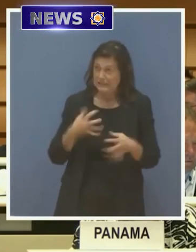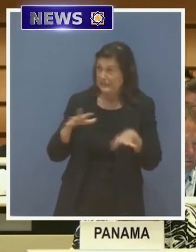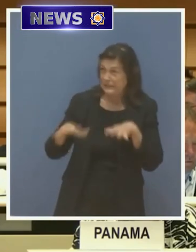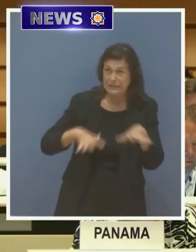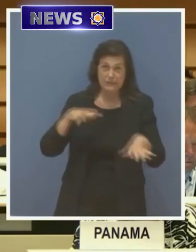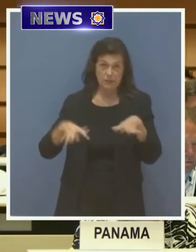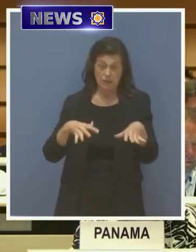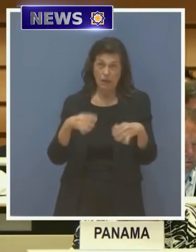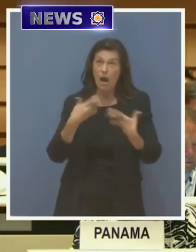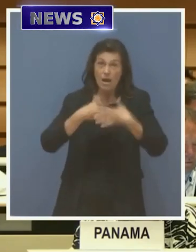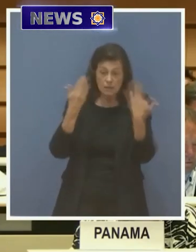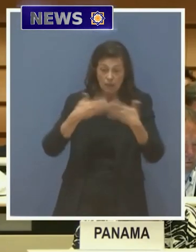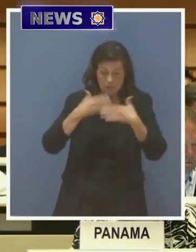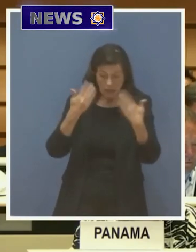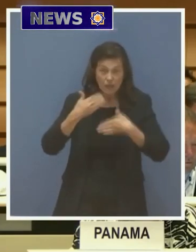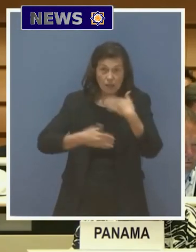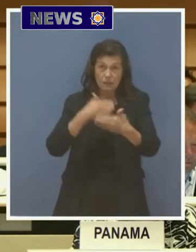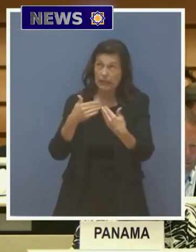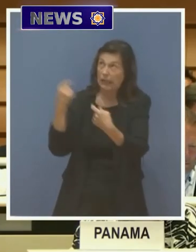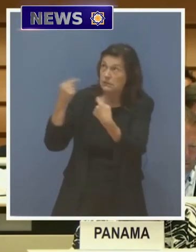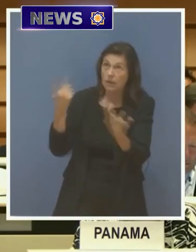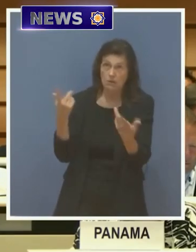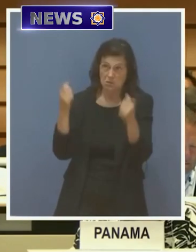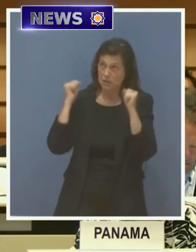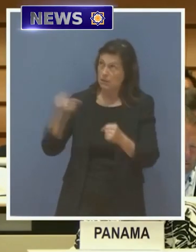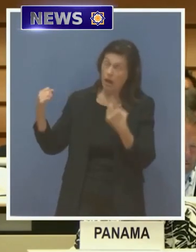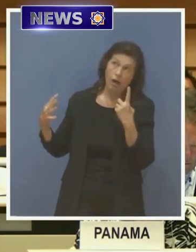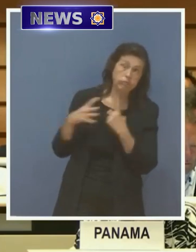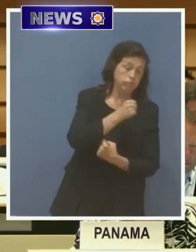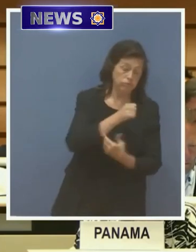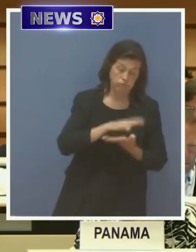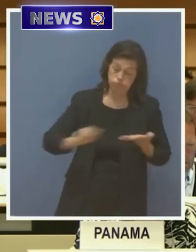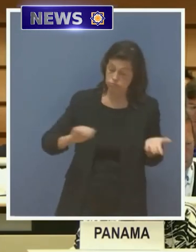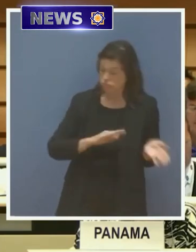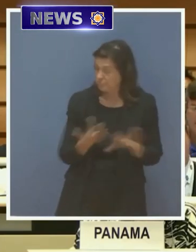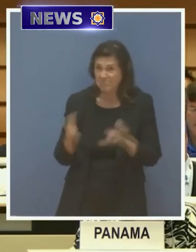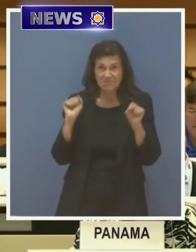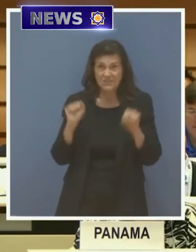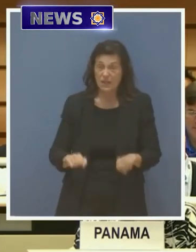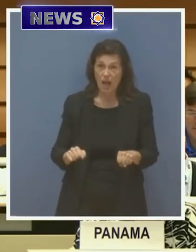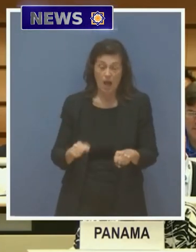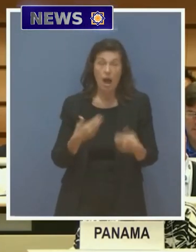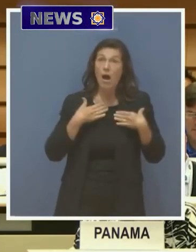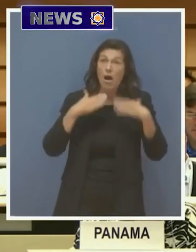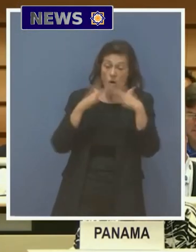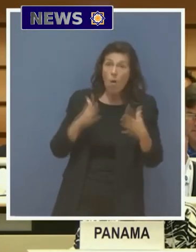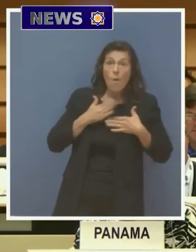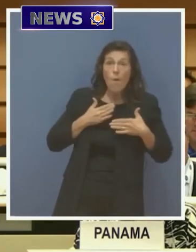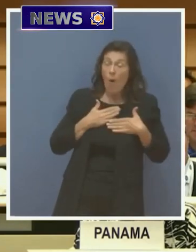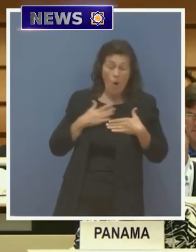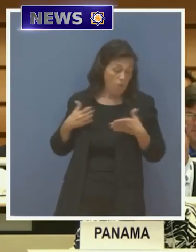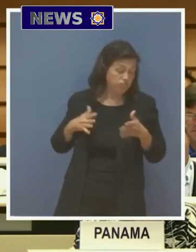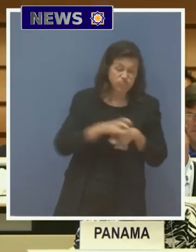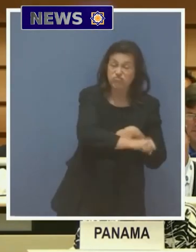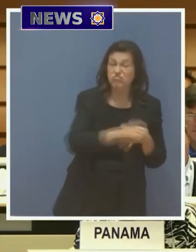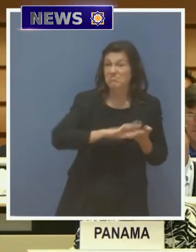no practical consequences, and Azerbaijan continues unimpeded its anti-human and criminal policy of ethnic cleansing of Artsakh. Today